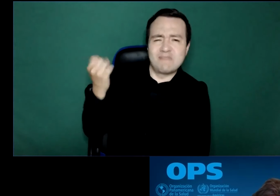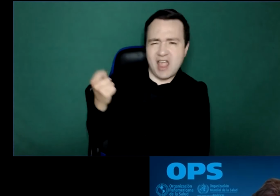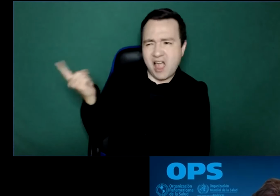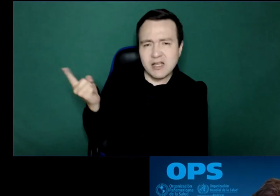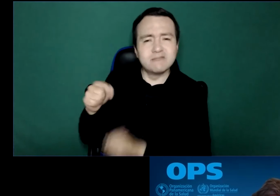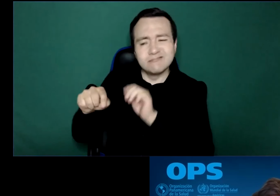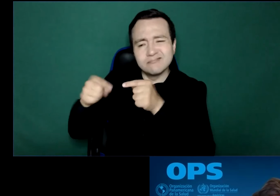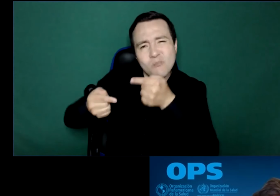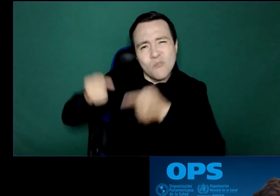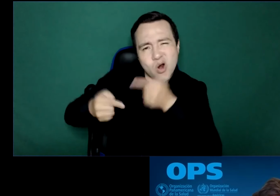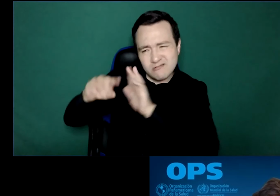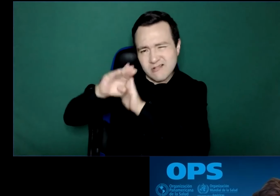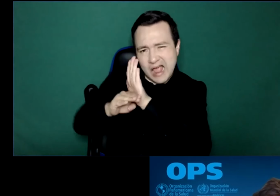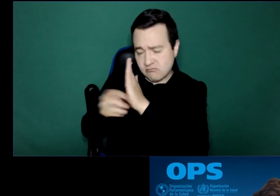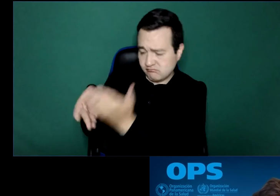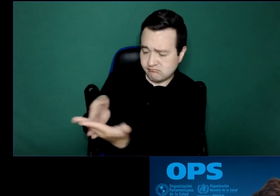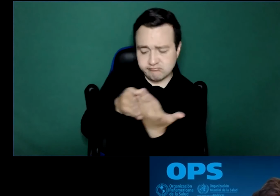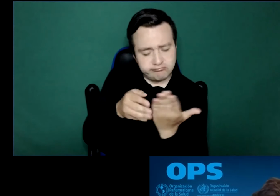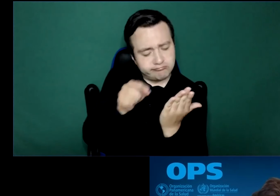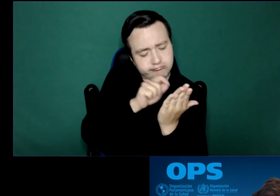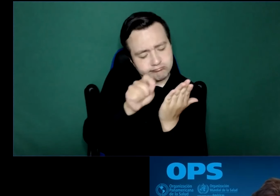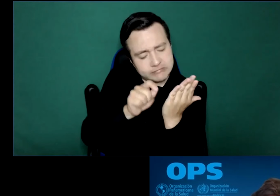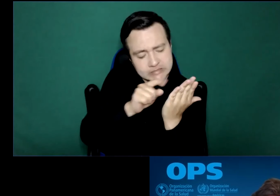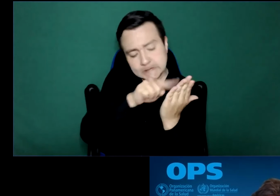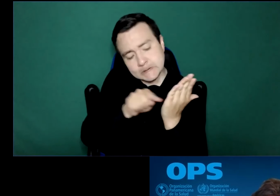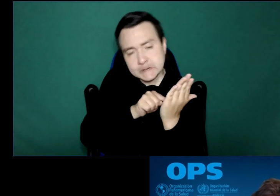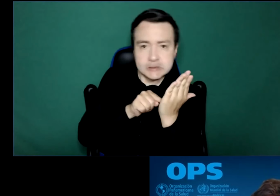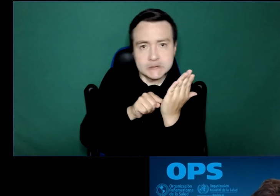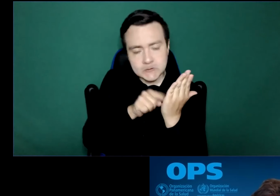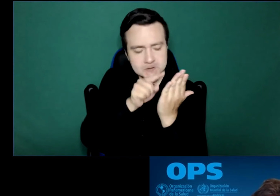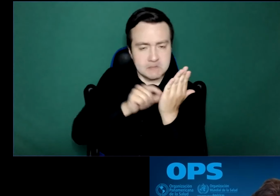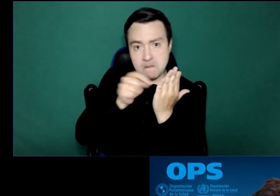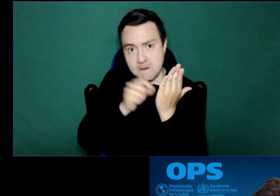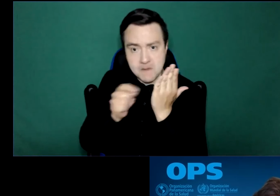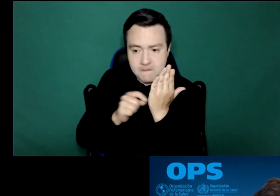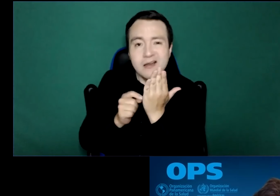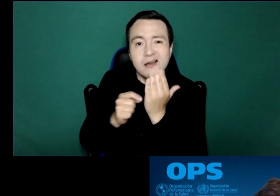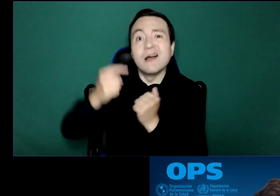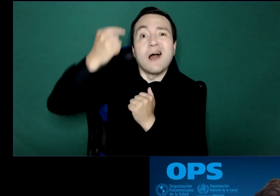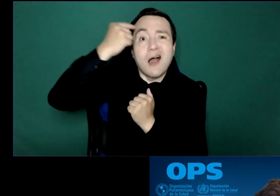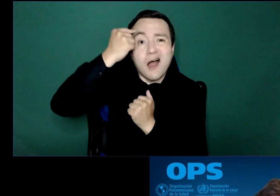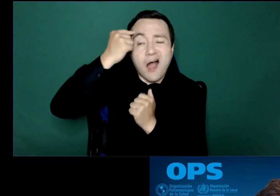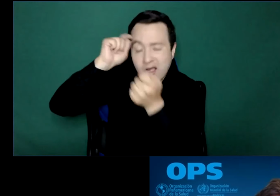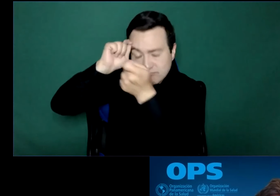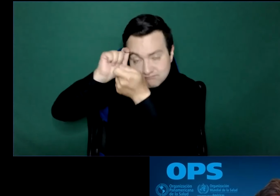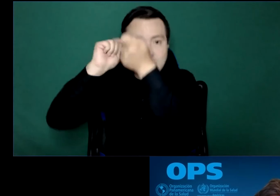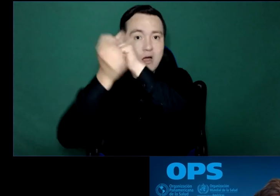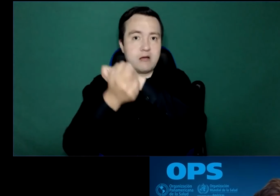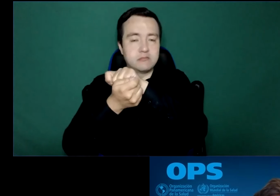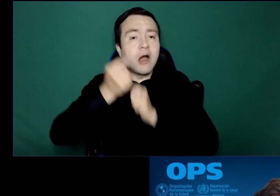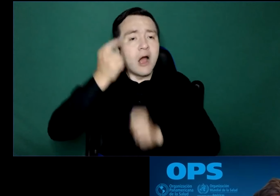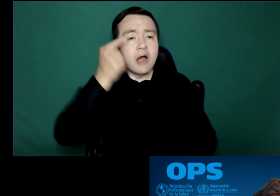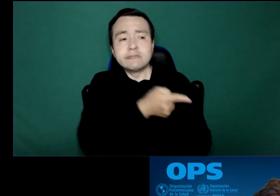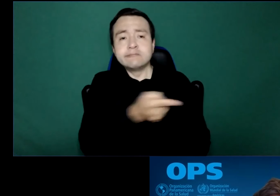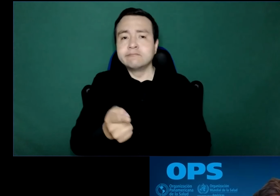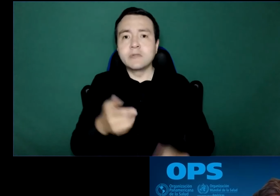policies and planning health, changing the way we think of these barriers that prevent